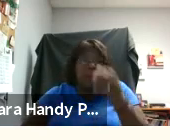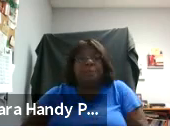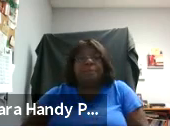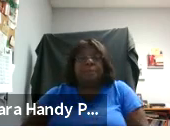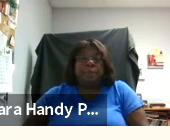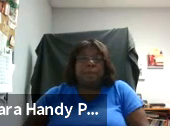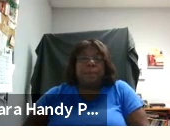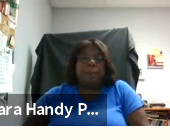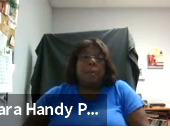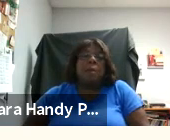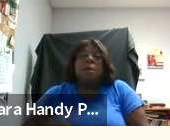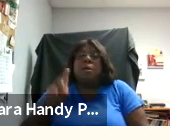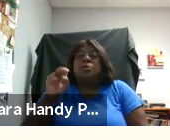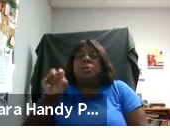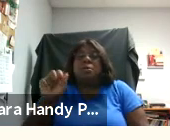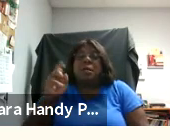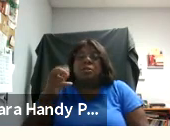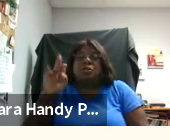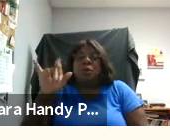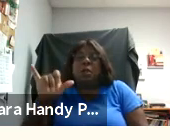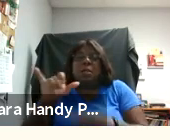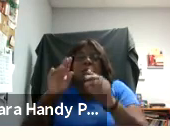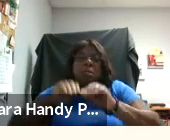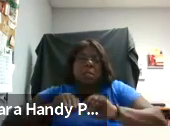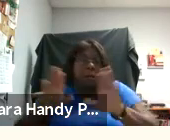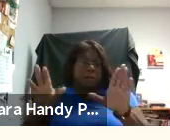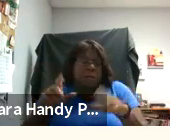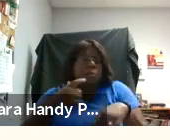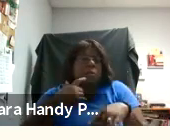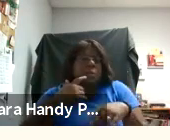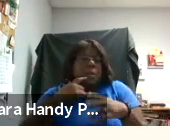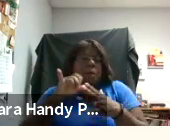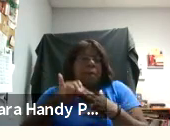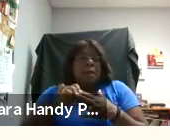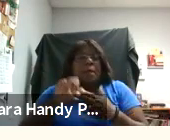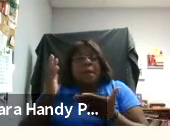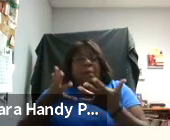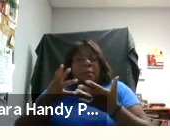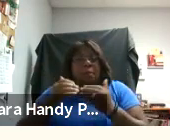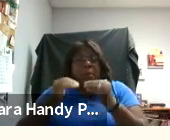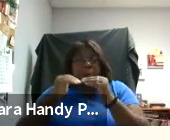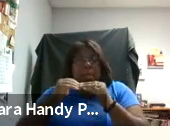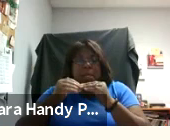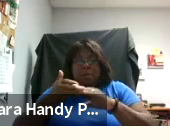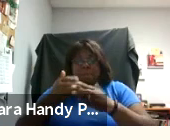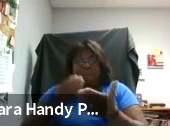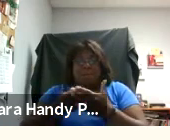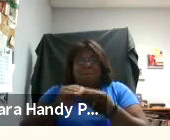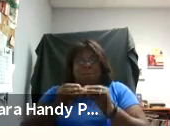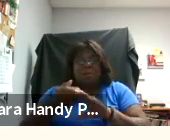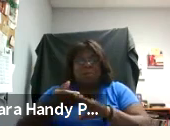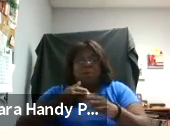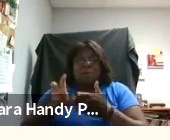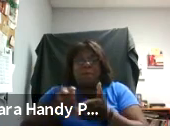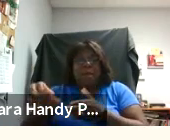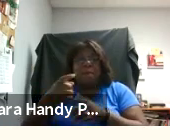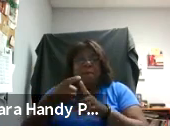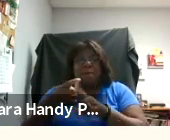So Donna, this is Shirley, just to clarify. So you're saying that the balance is prior to the payout of the